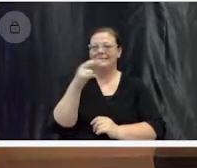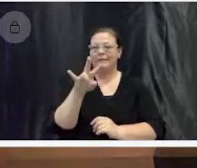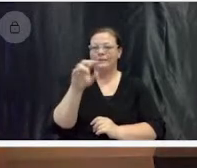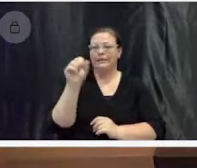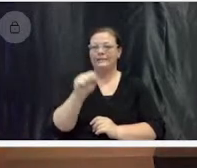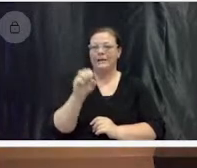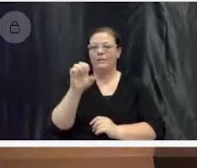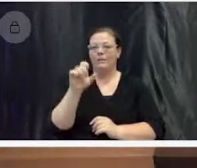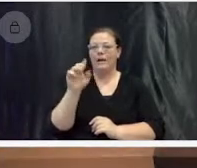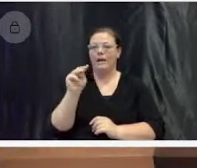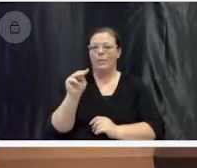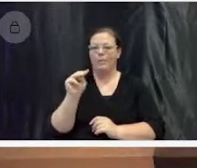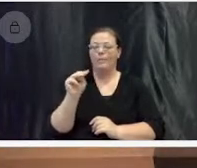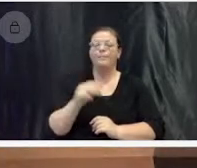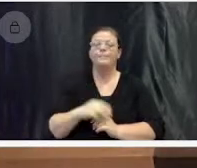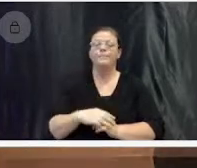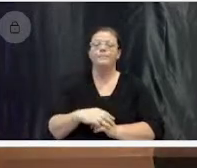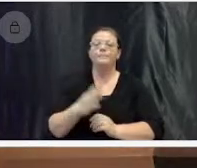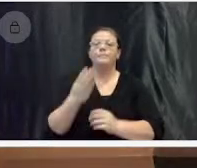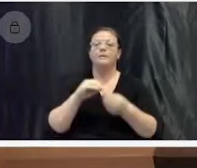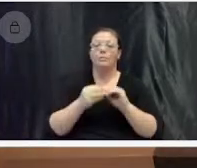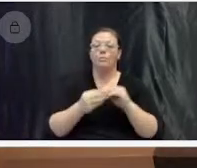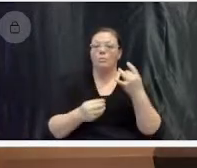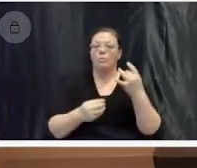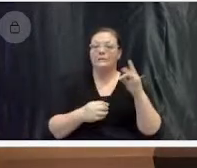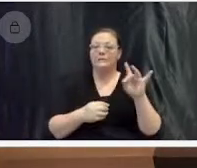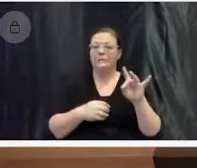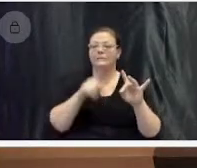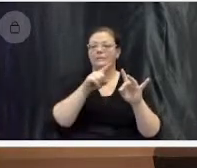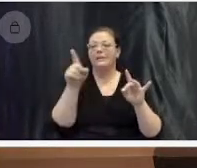Elm. Item 18,